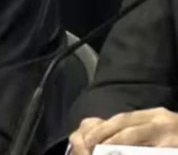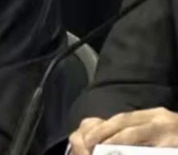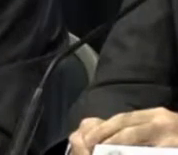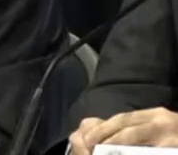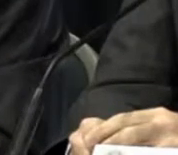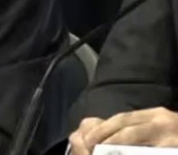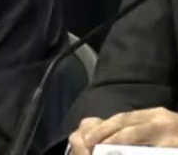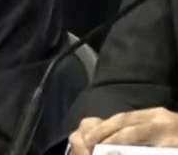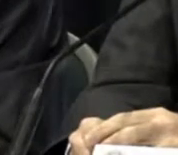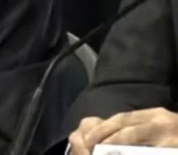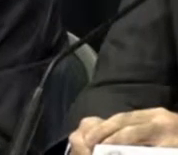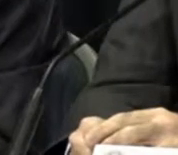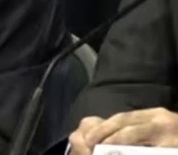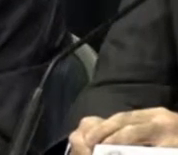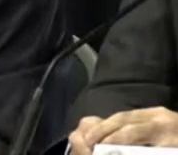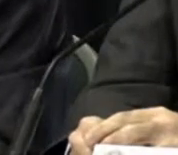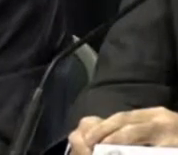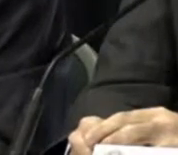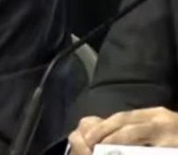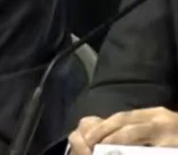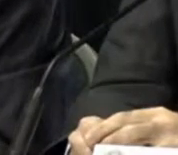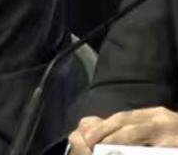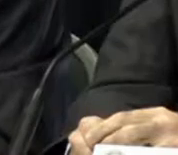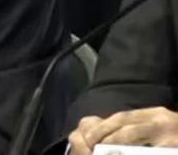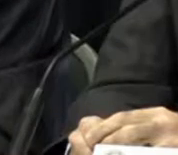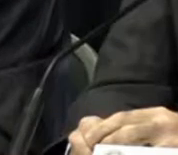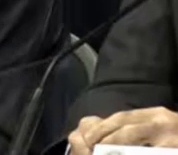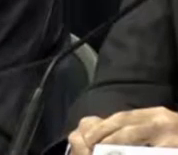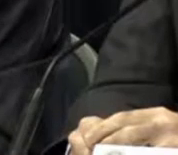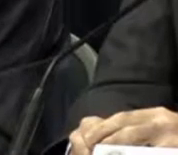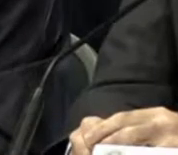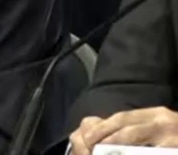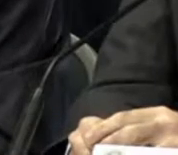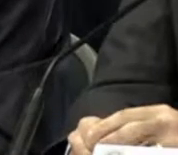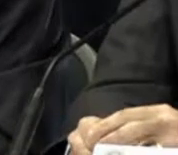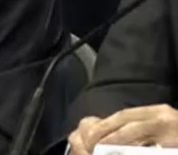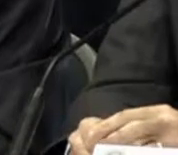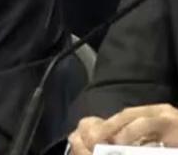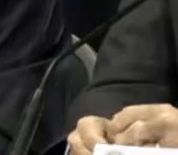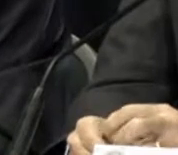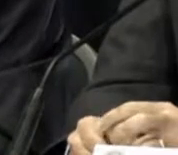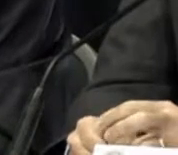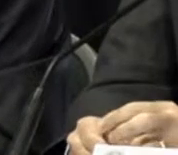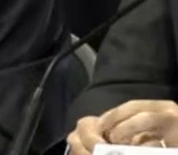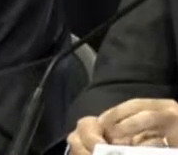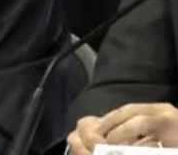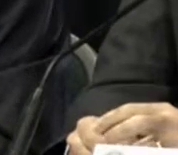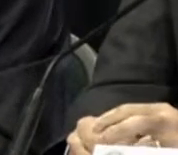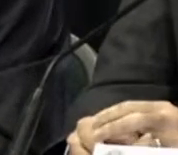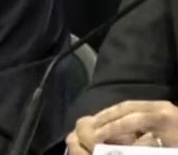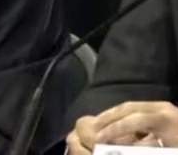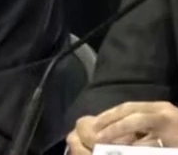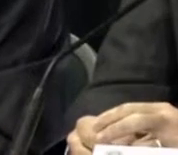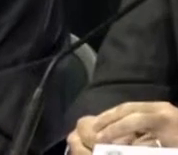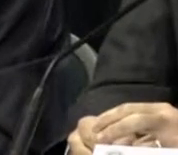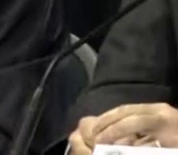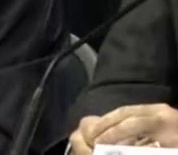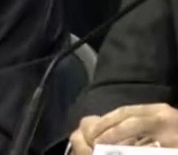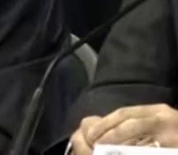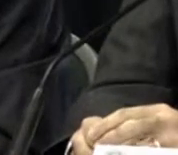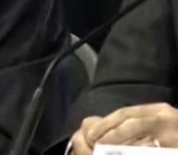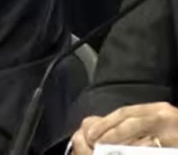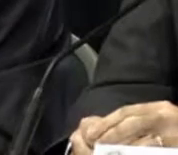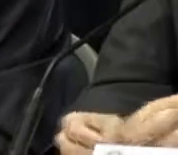analyses to be conducted, and we are looking forward to the conclusion of these analyses so that we can make